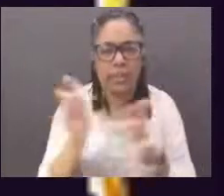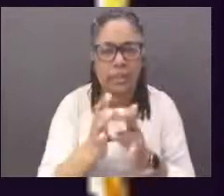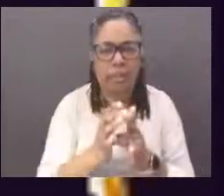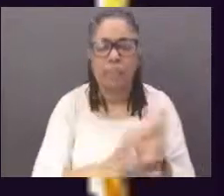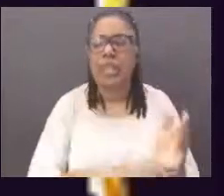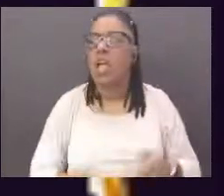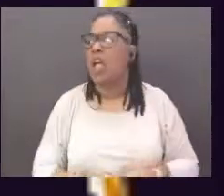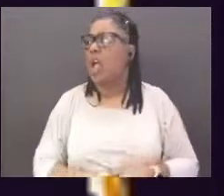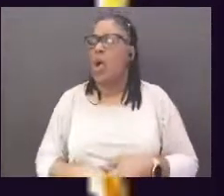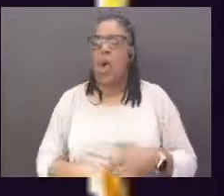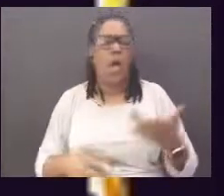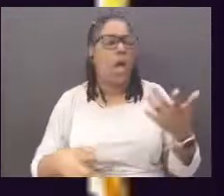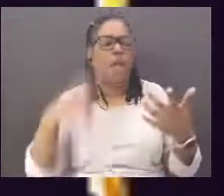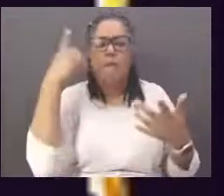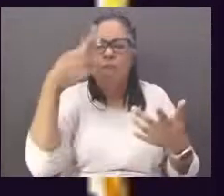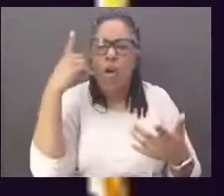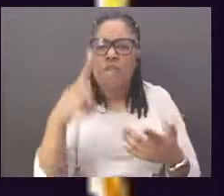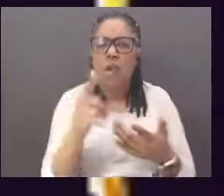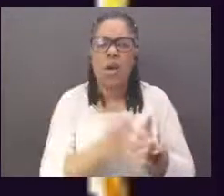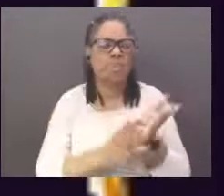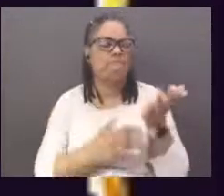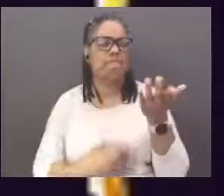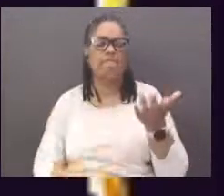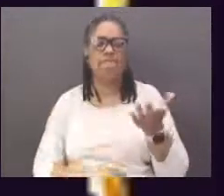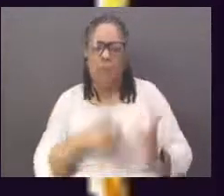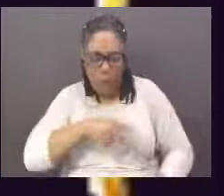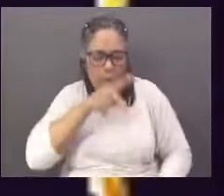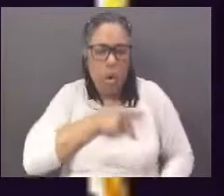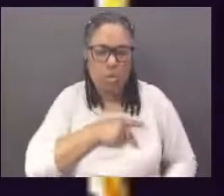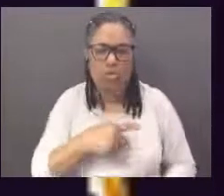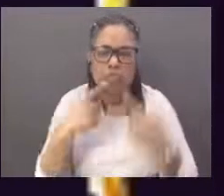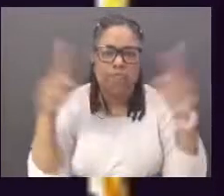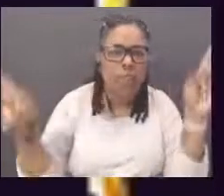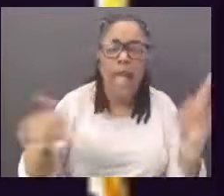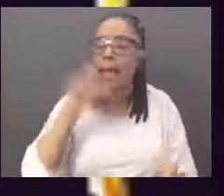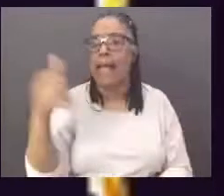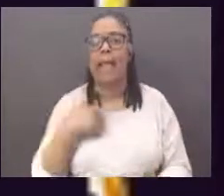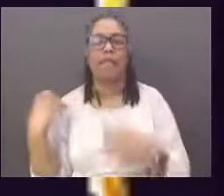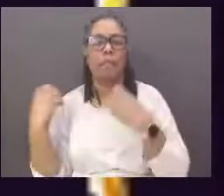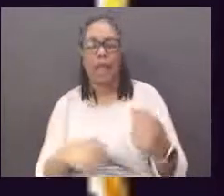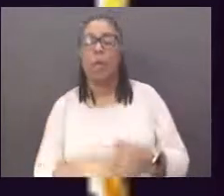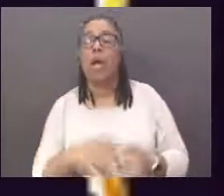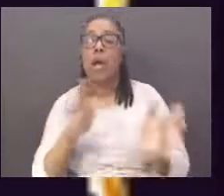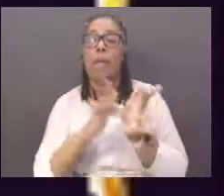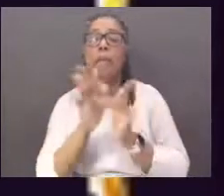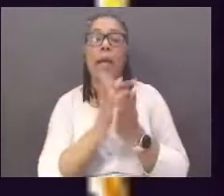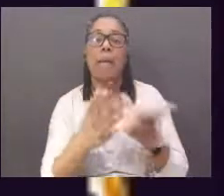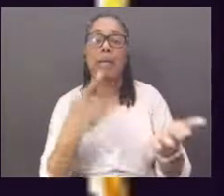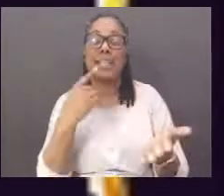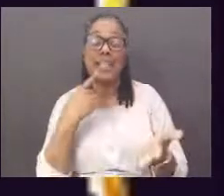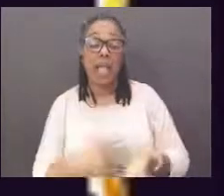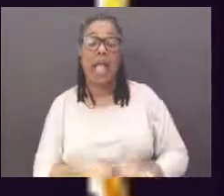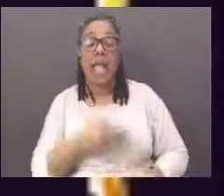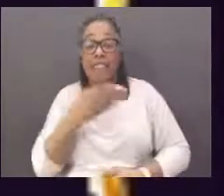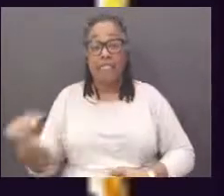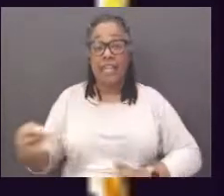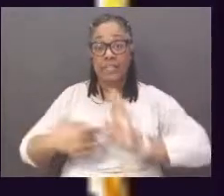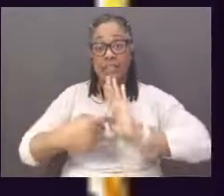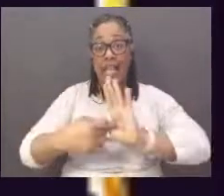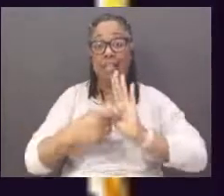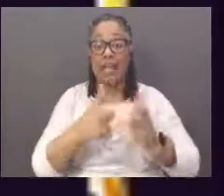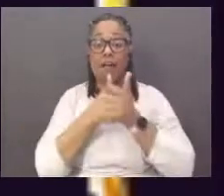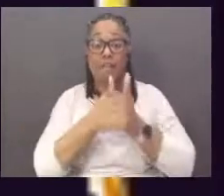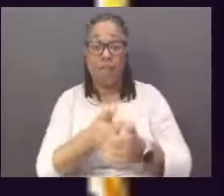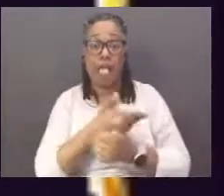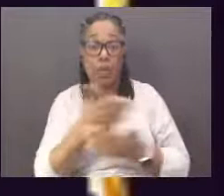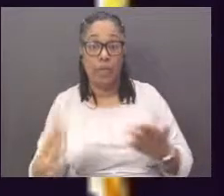zeal has no power. The Bible says, and these signs shall follow them that believe. In my name